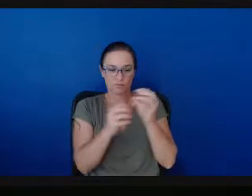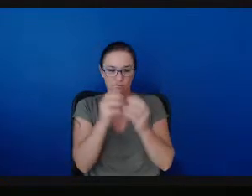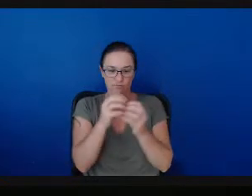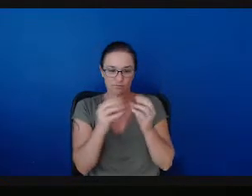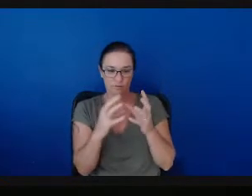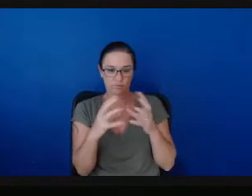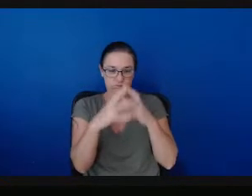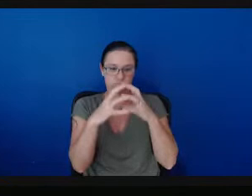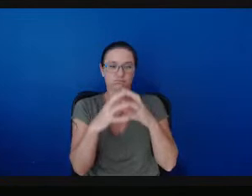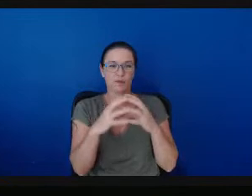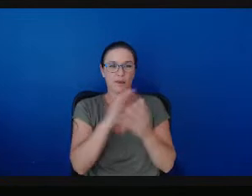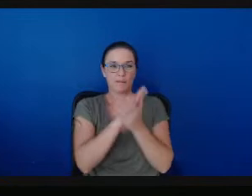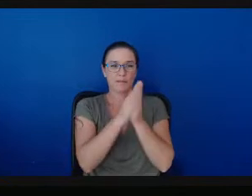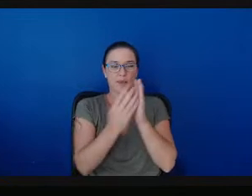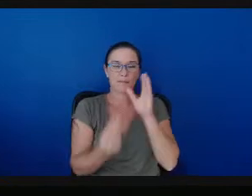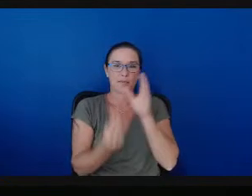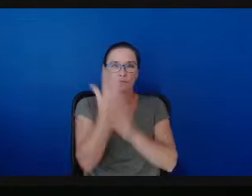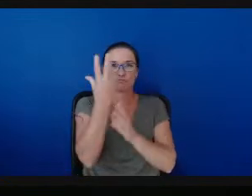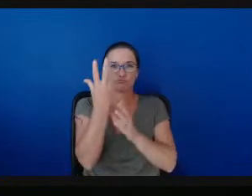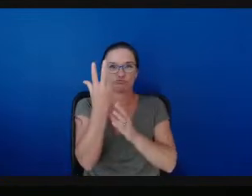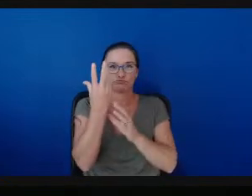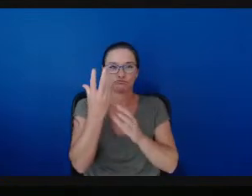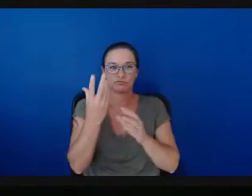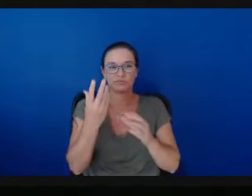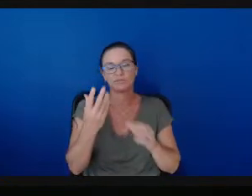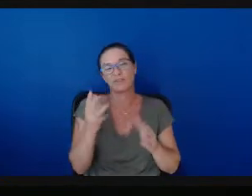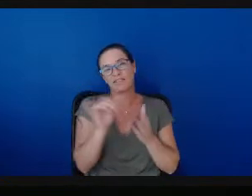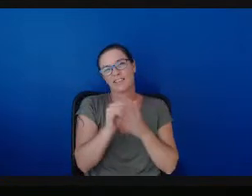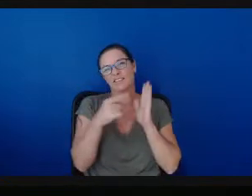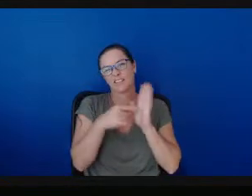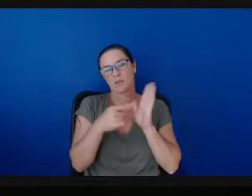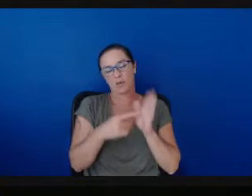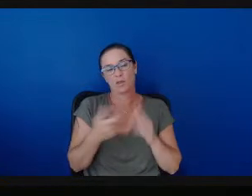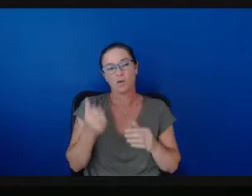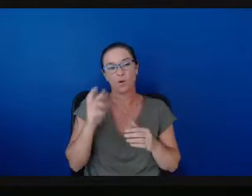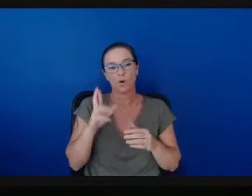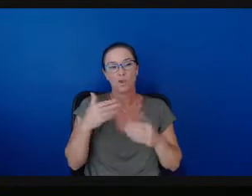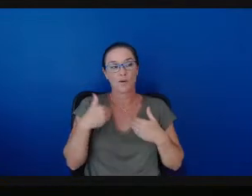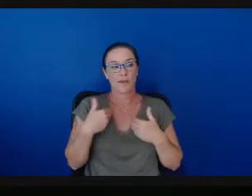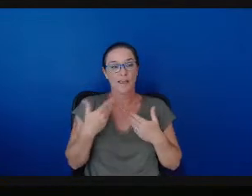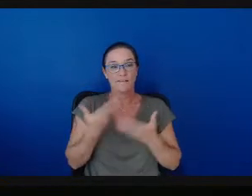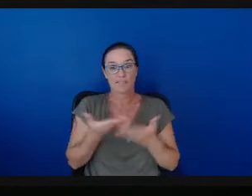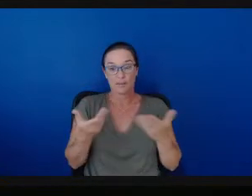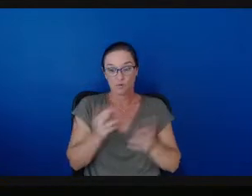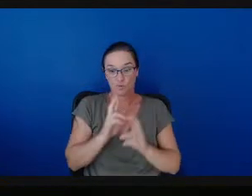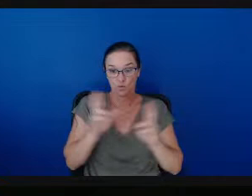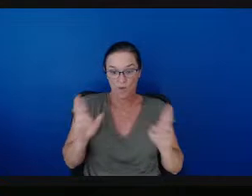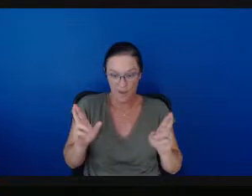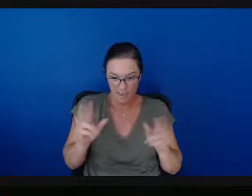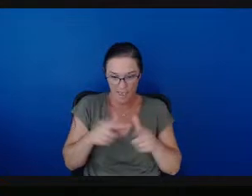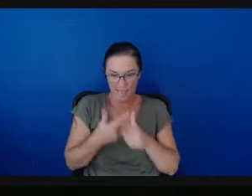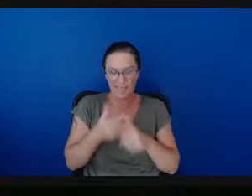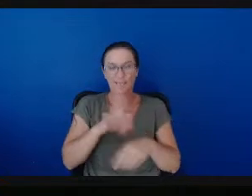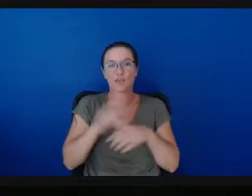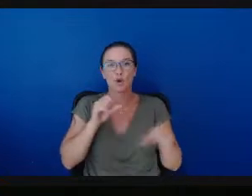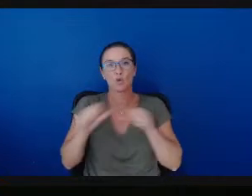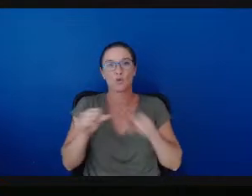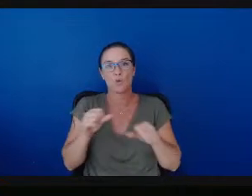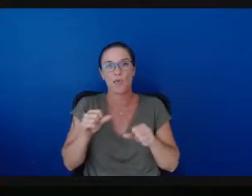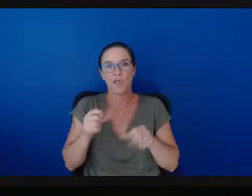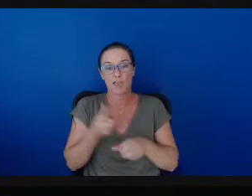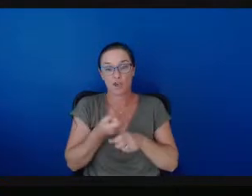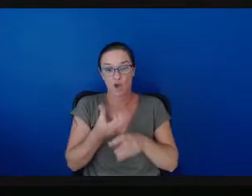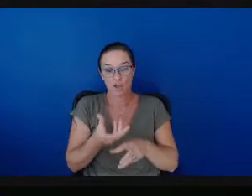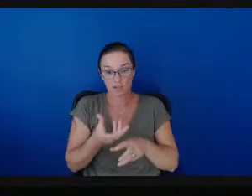come upwards and kind of push up. So that's kind of an example like where you can have a bunch of stuff already just sitting in place, and then an earthquake can kind of trigger it to coalesce and induce